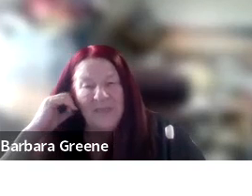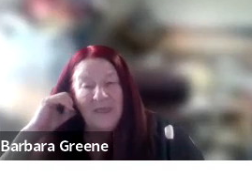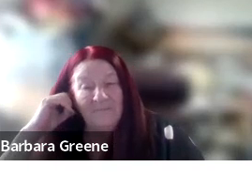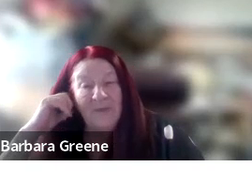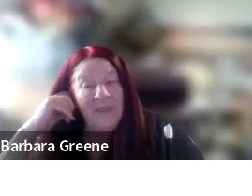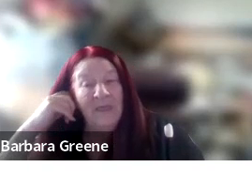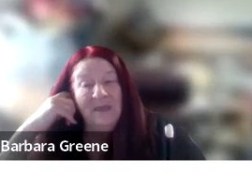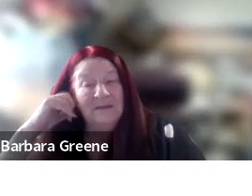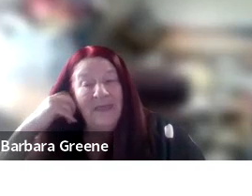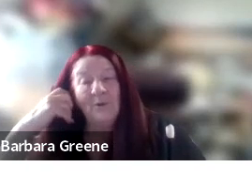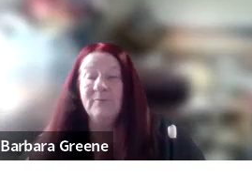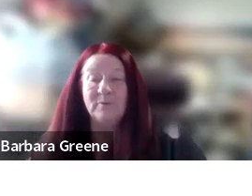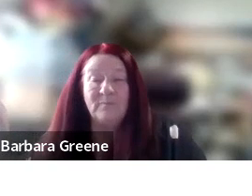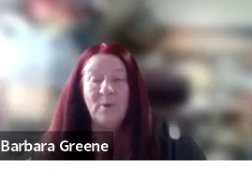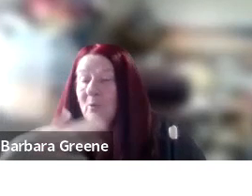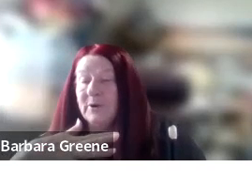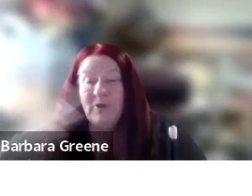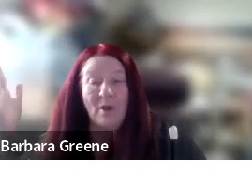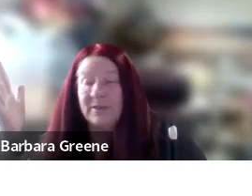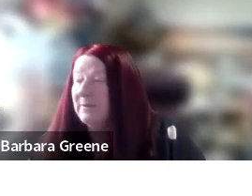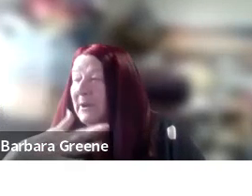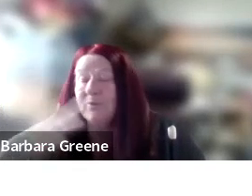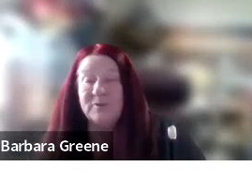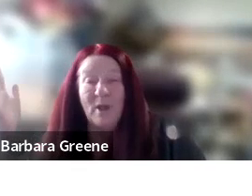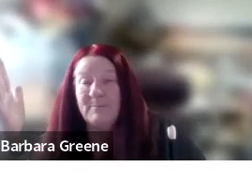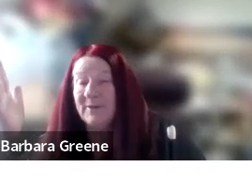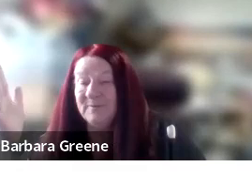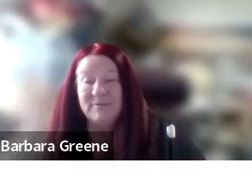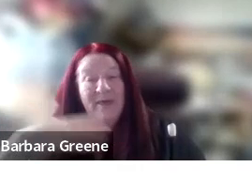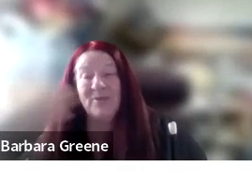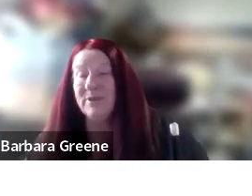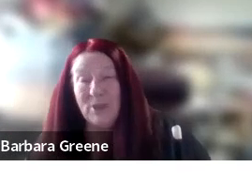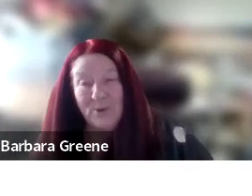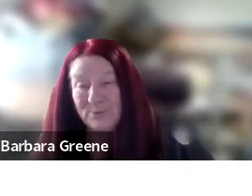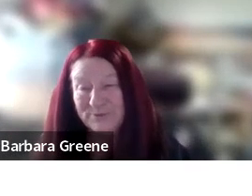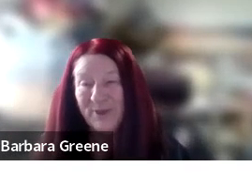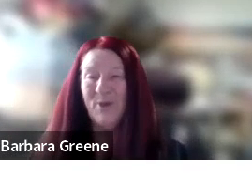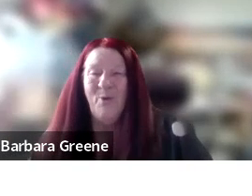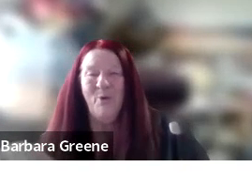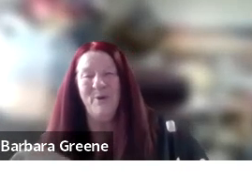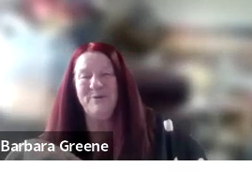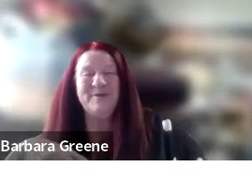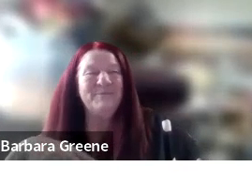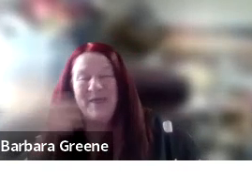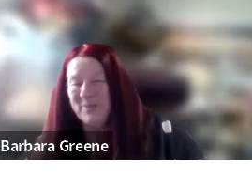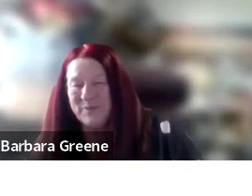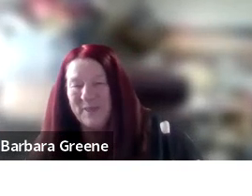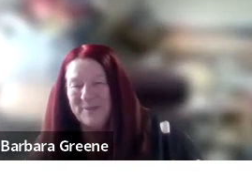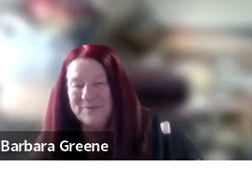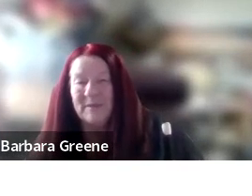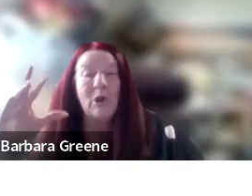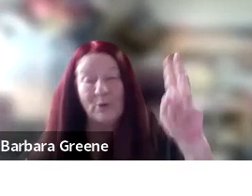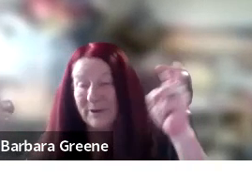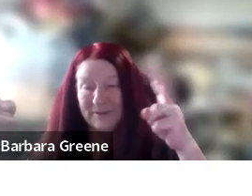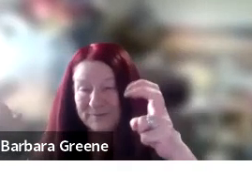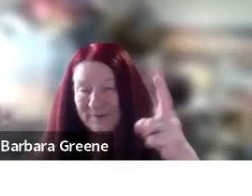I can think of. However, if you all want to talk, anybody wants to talk about some of the other unknowns or some of the other